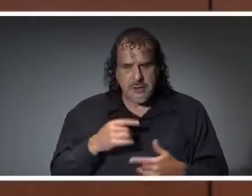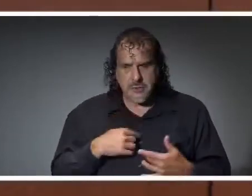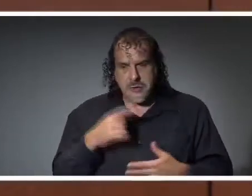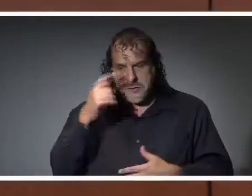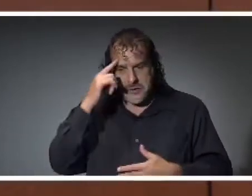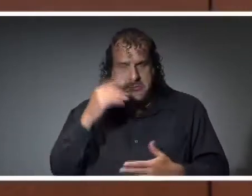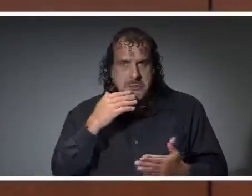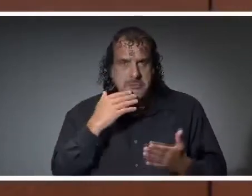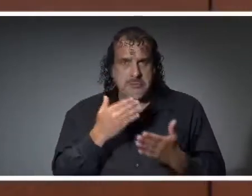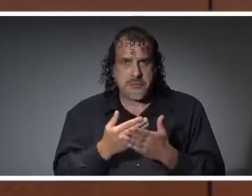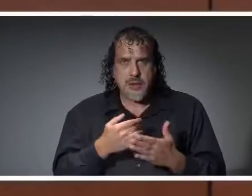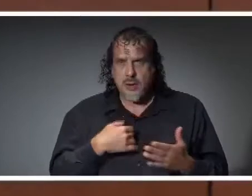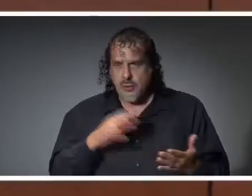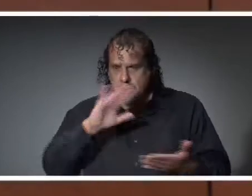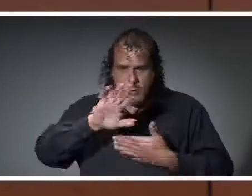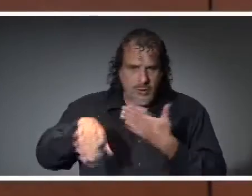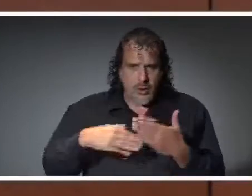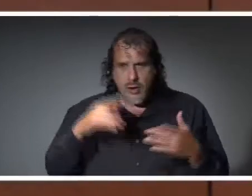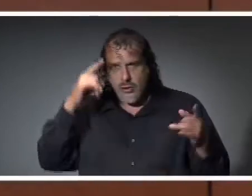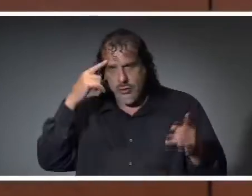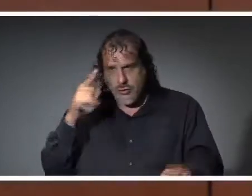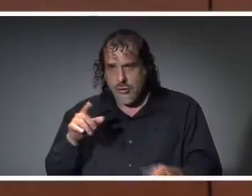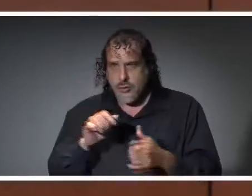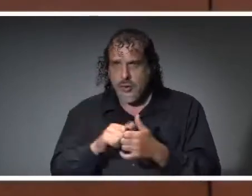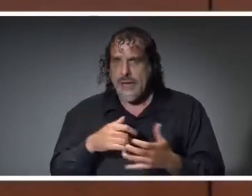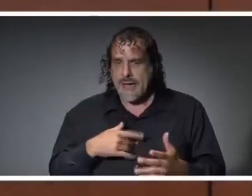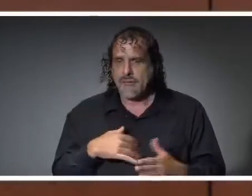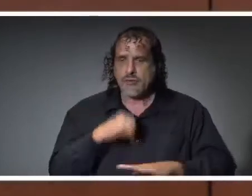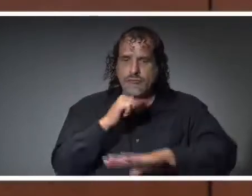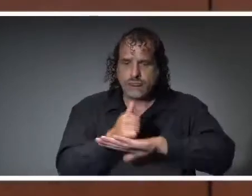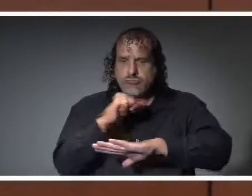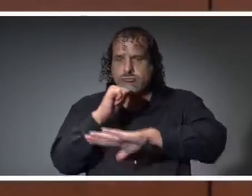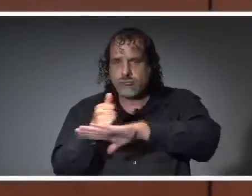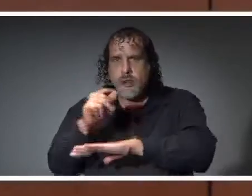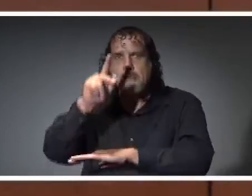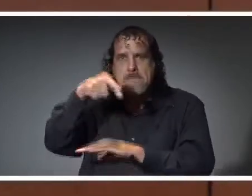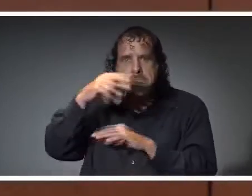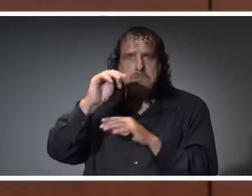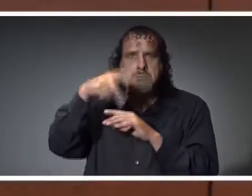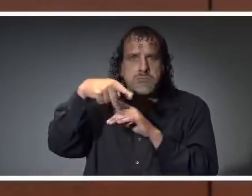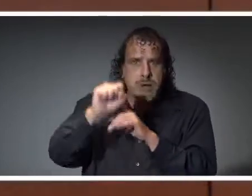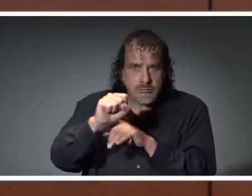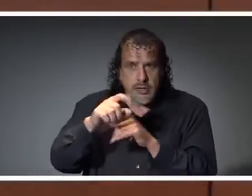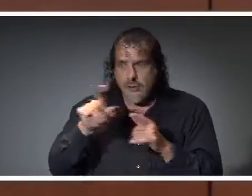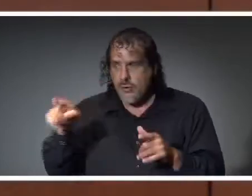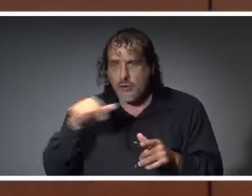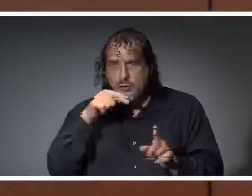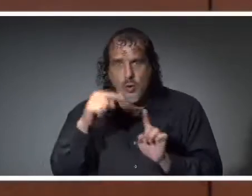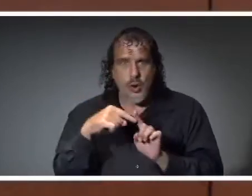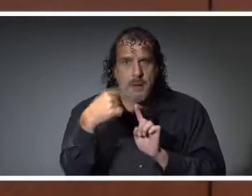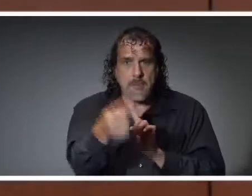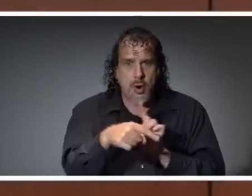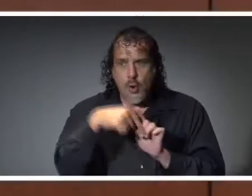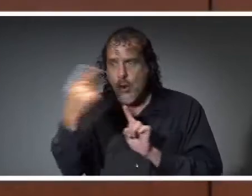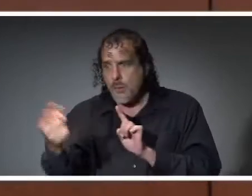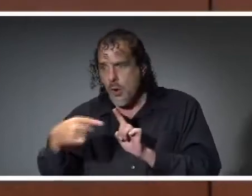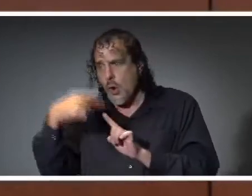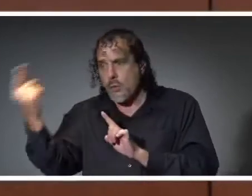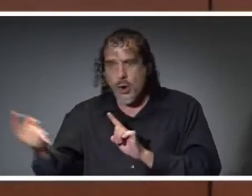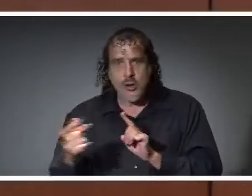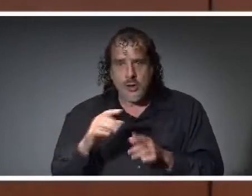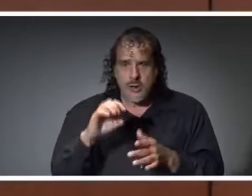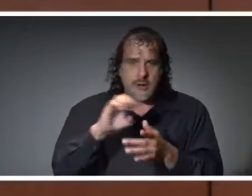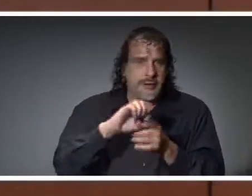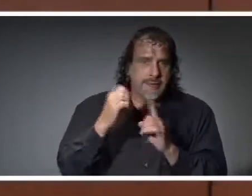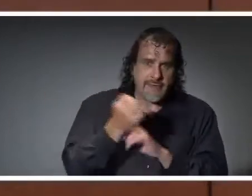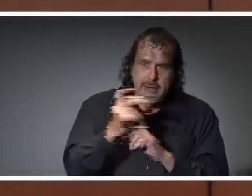it. We all agree on the fact we've got to finish the pumps. And for those who have opposed this project for years past, the